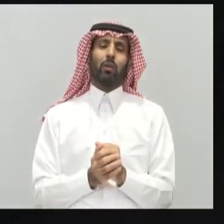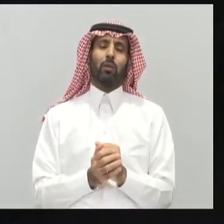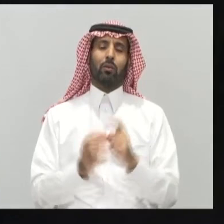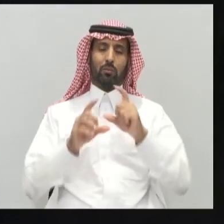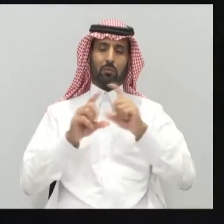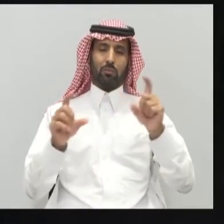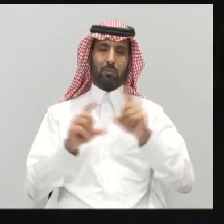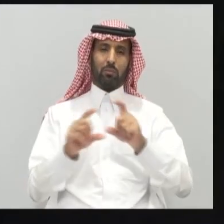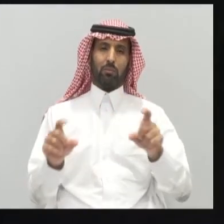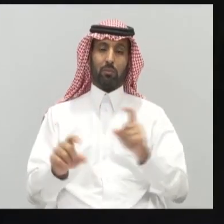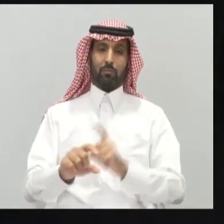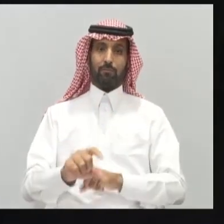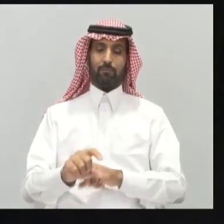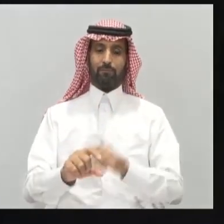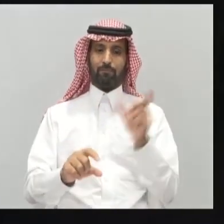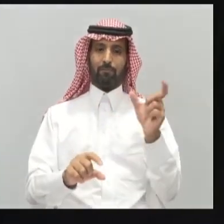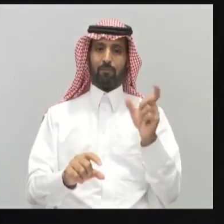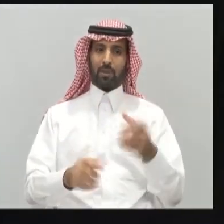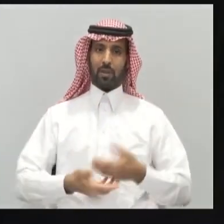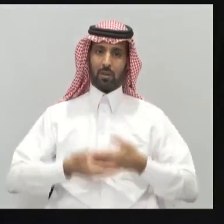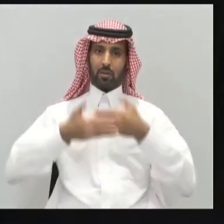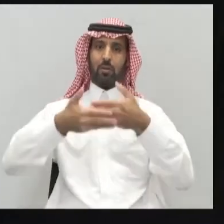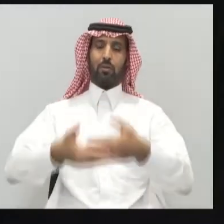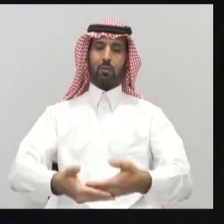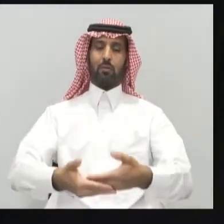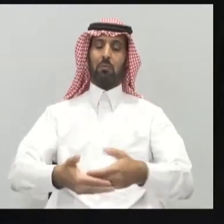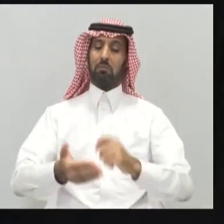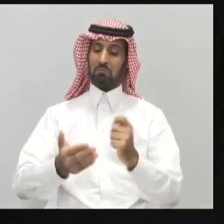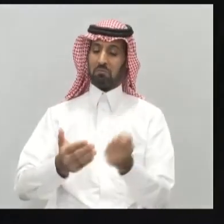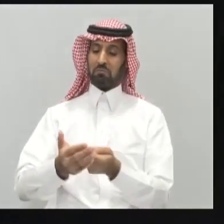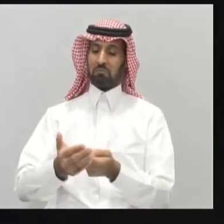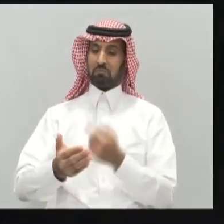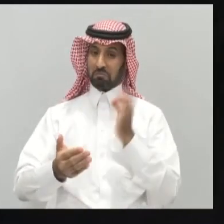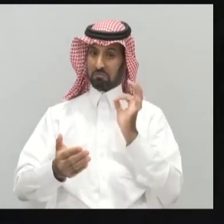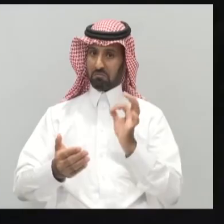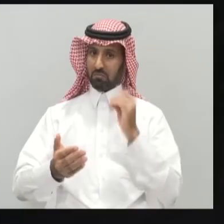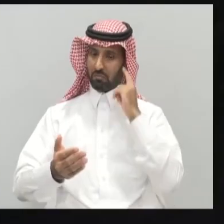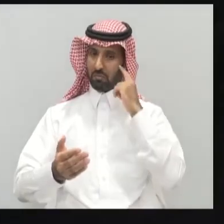expressions and time expressions help you to talk about your